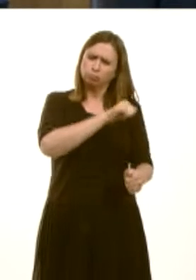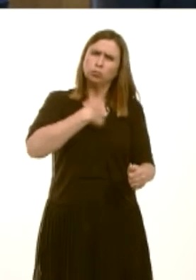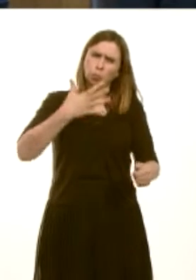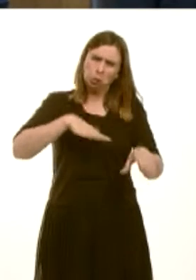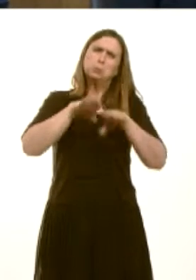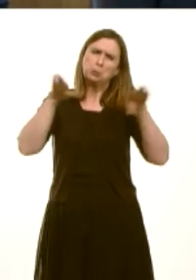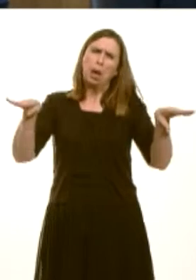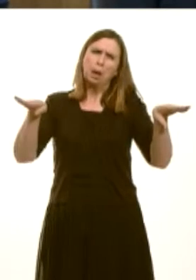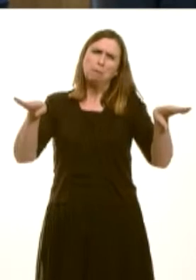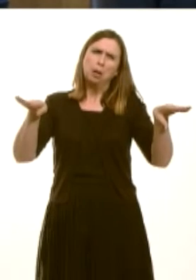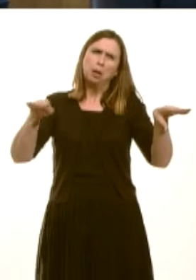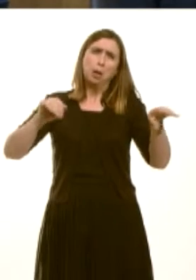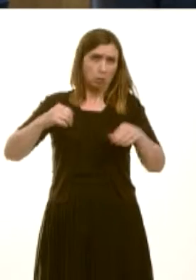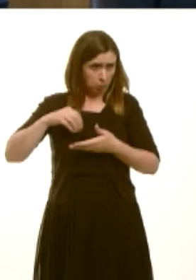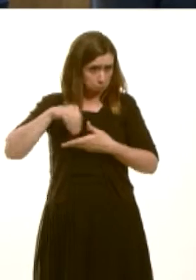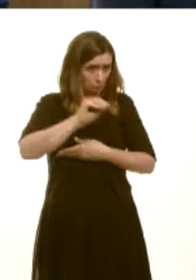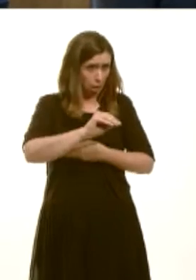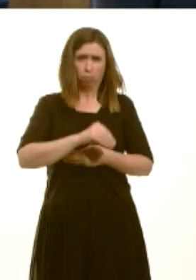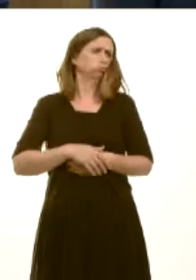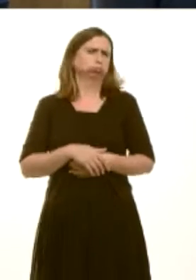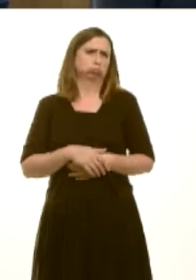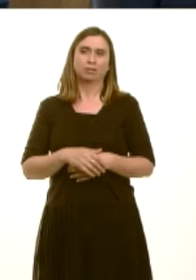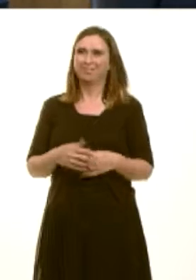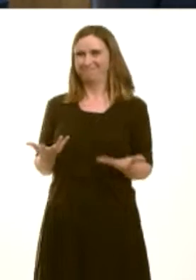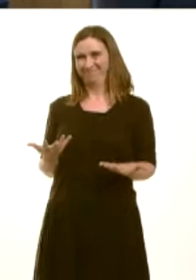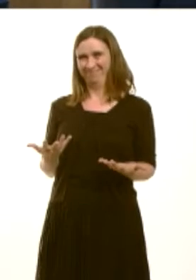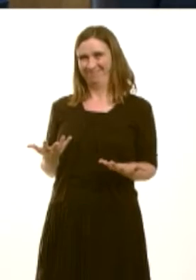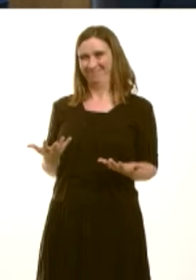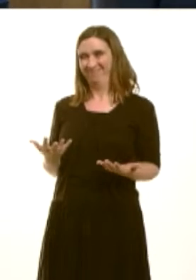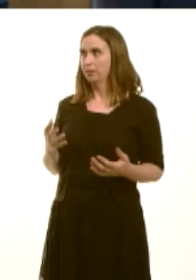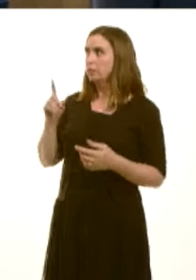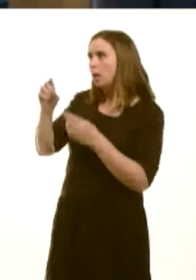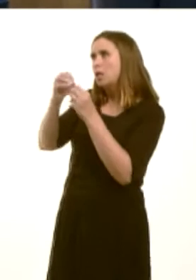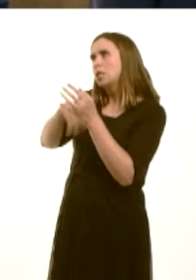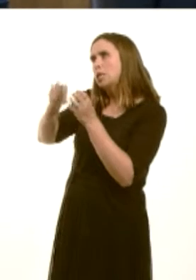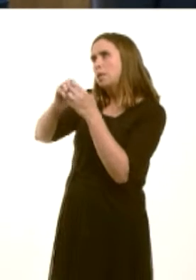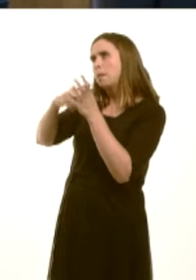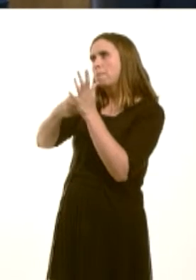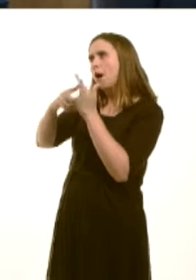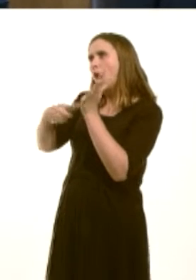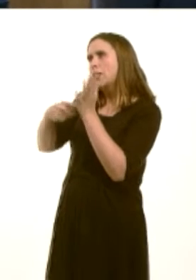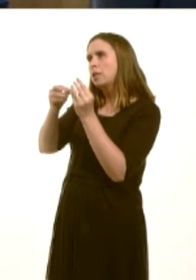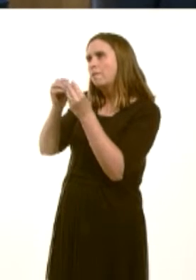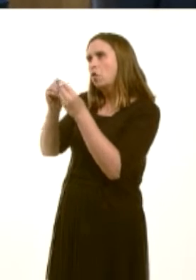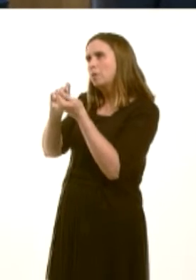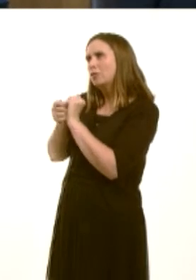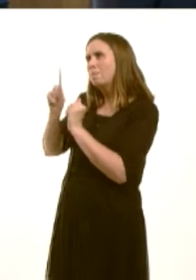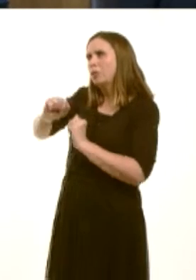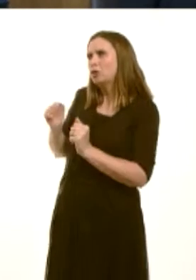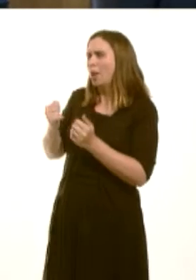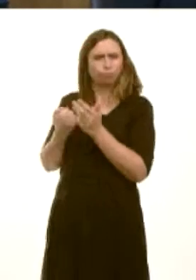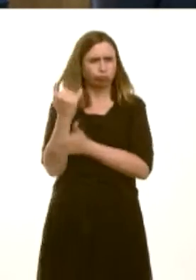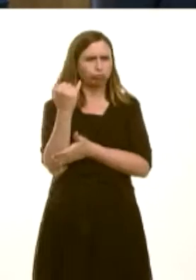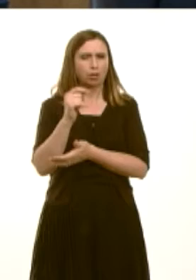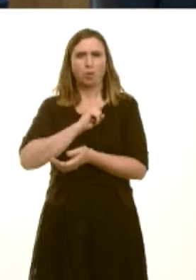of comprehensive review of the Barnett formula. And the Scotland would then, of course, lose out. And I can see why they are